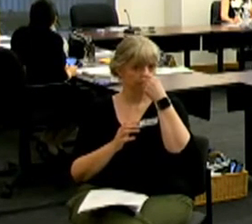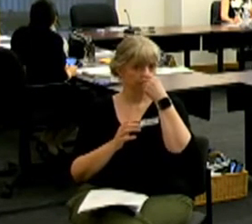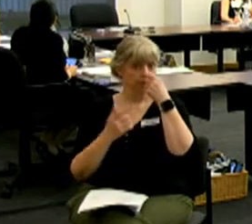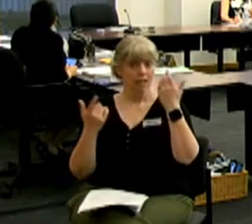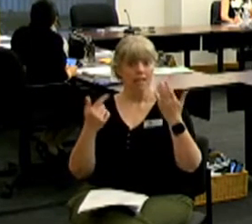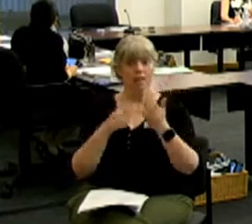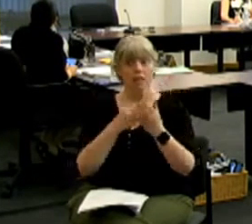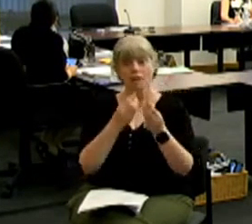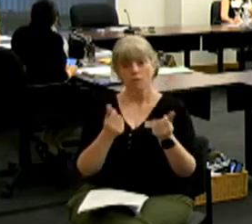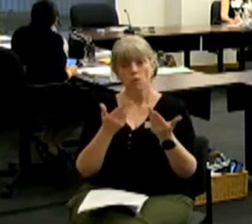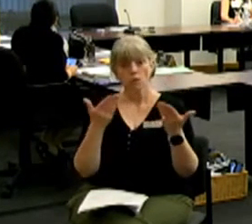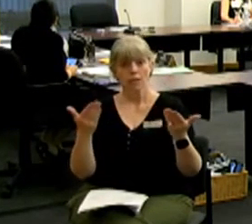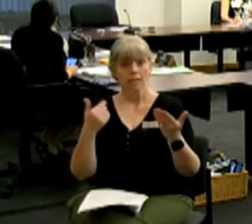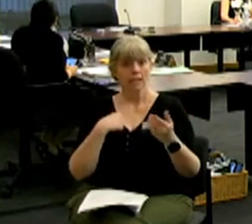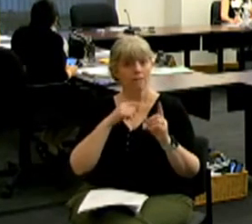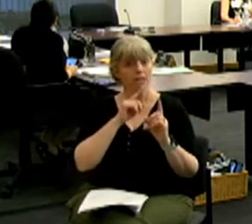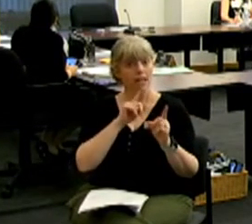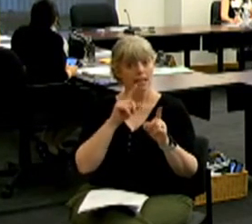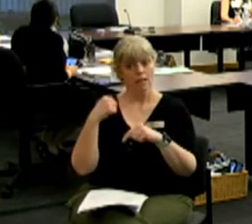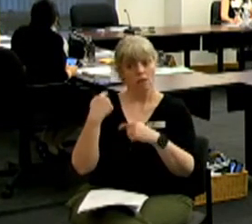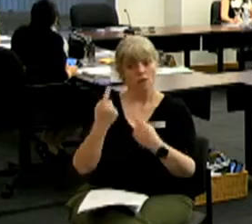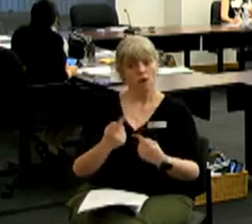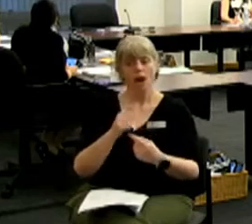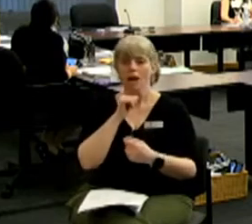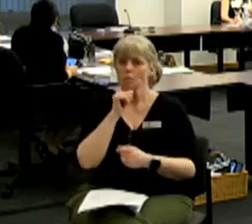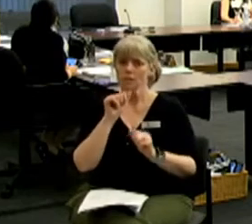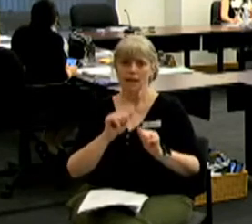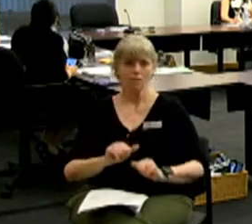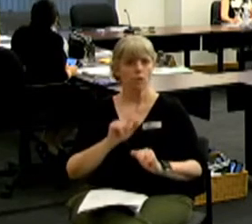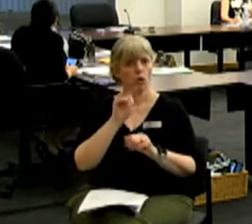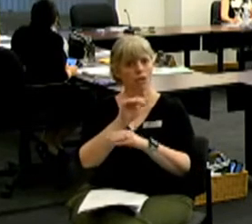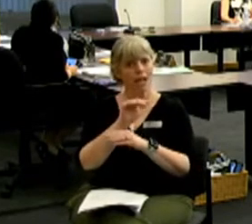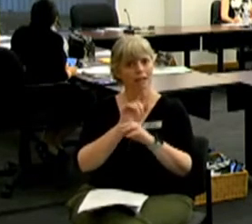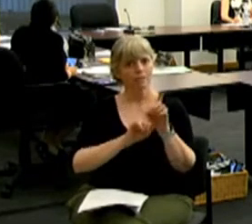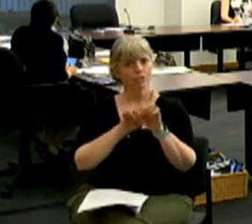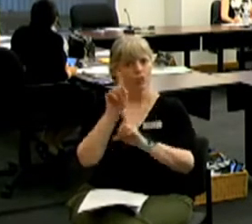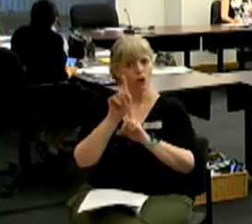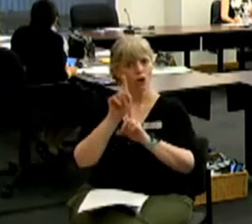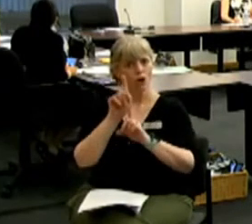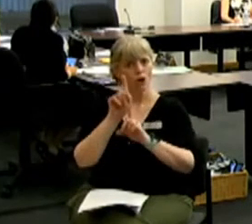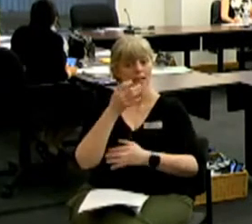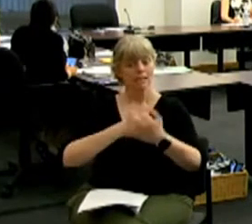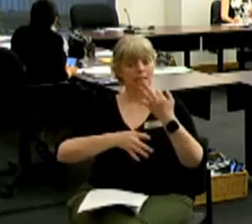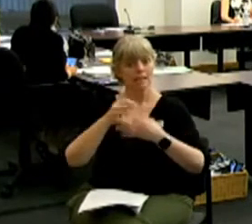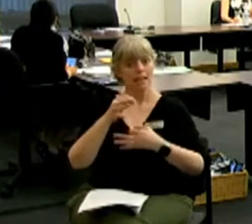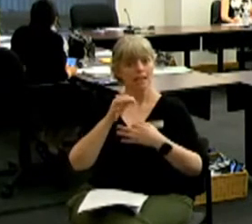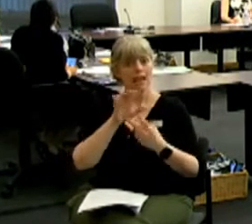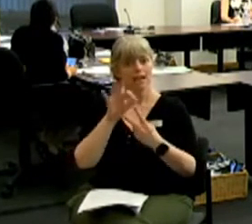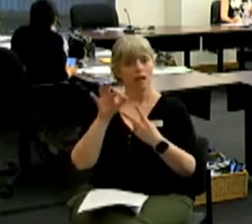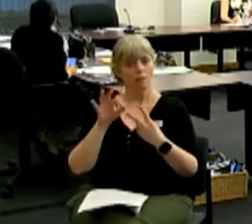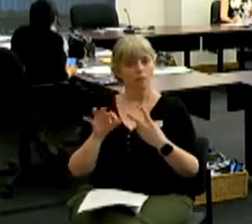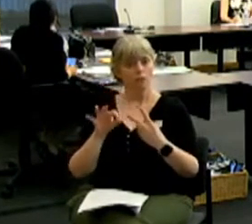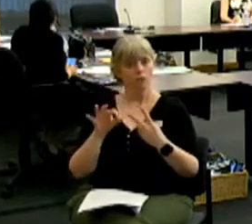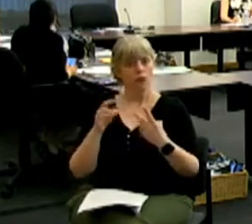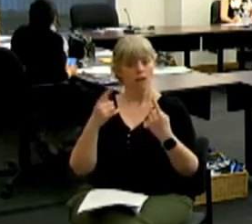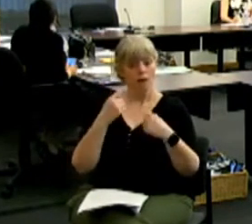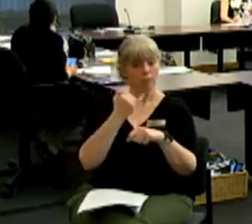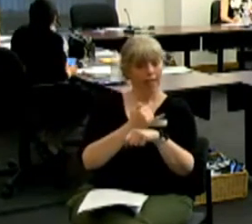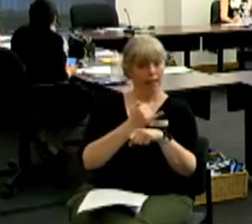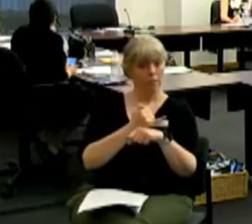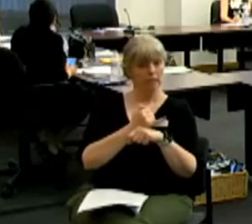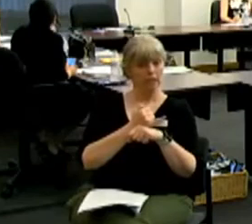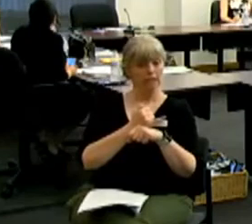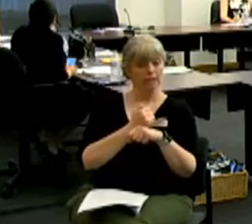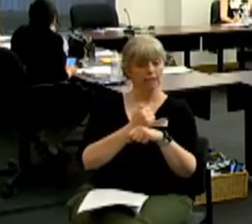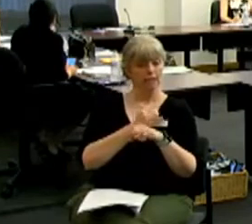So these are just a couple of the things that I've attended thus far. I wasn't able to go to the Night of the Stars. Instead, I opted to come to campus and do